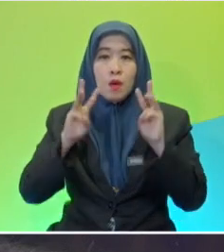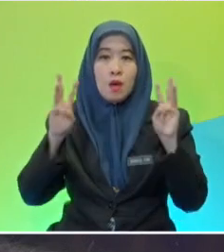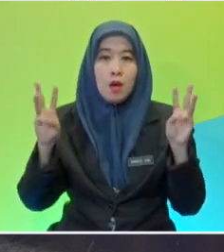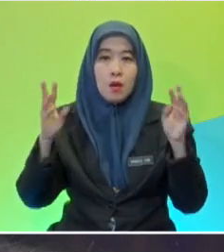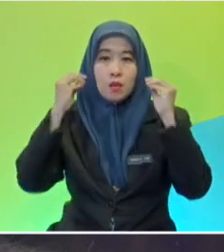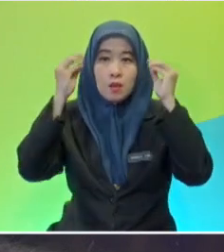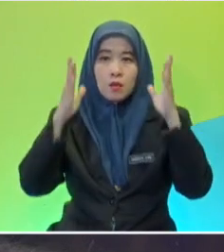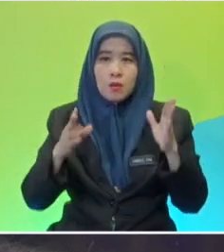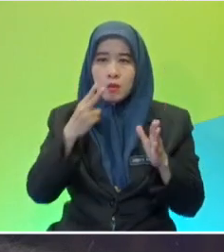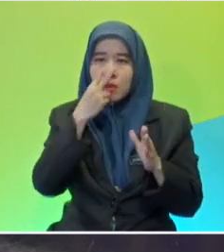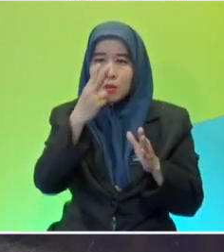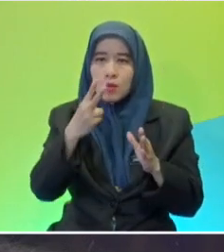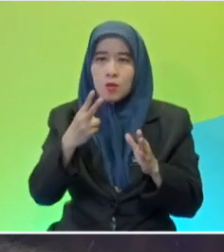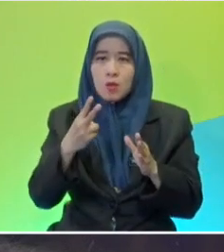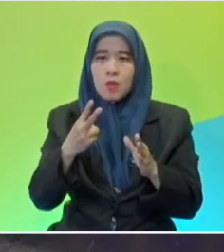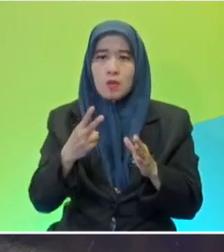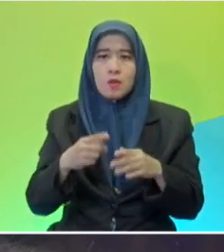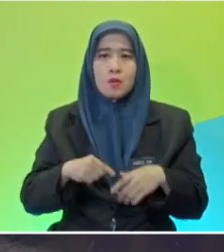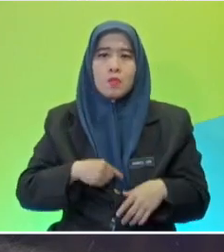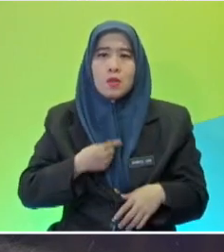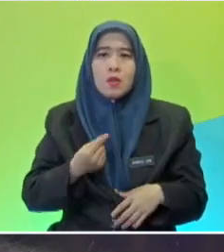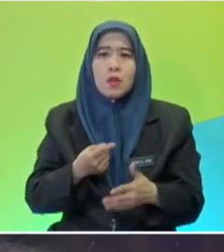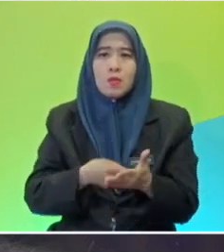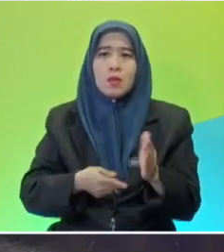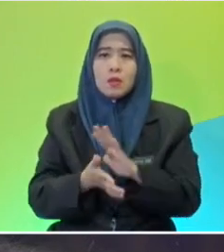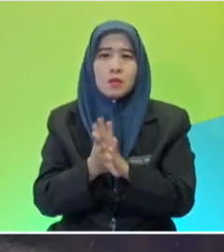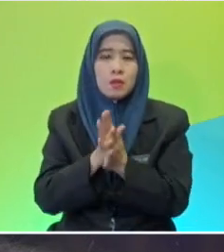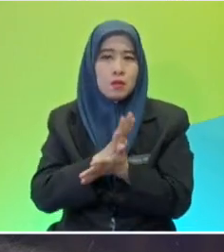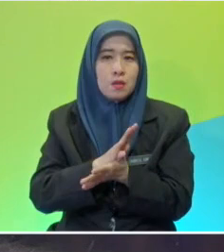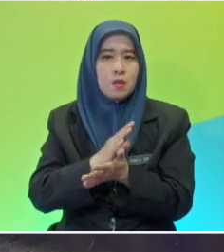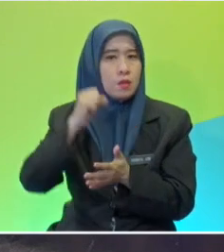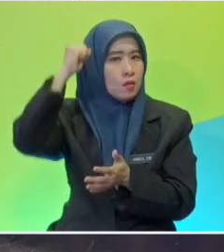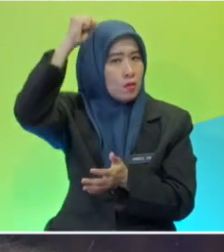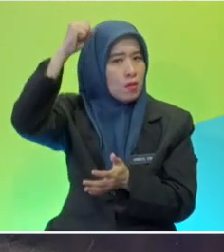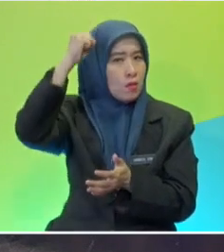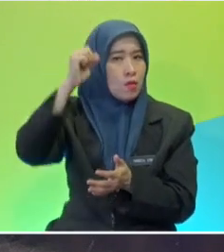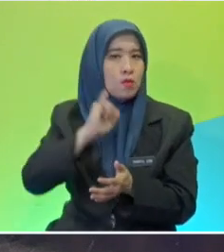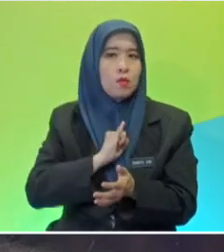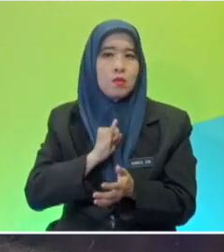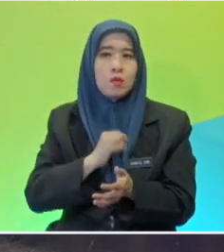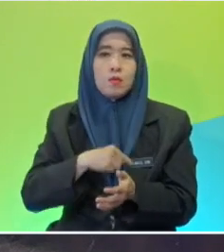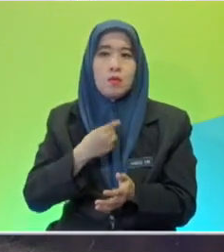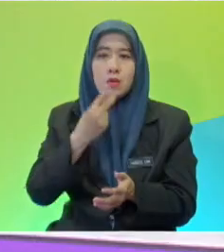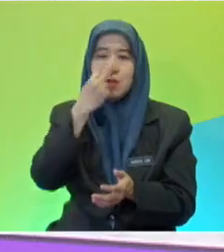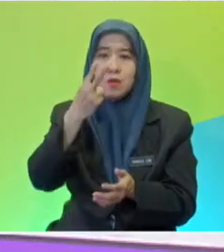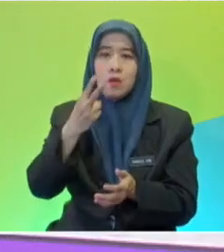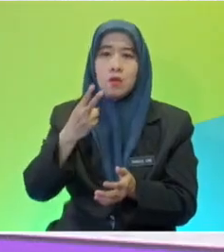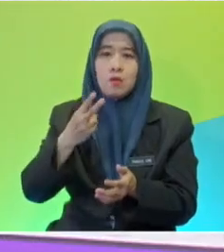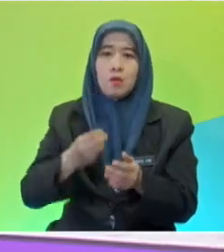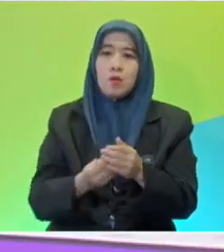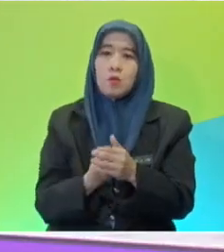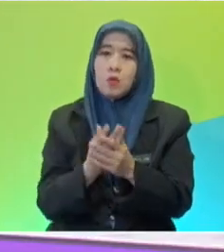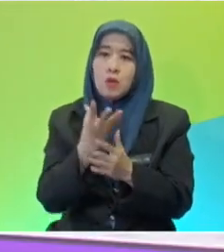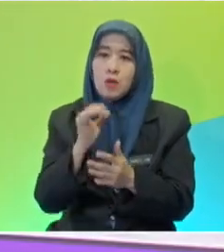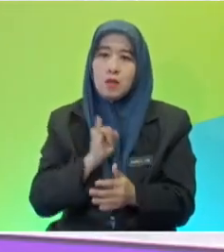look so happy. What's going on? Yes, Sean. I'm very happy looking at my plants here. You